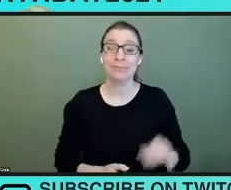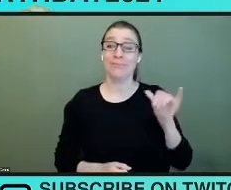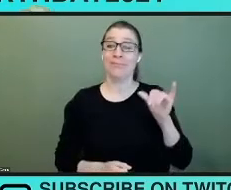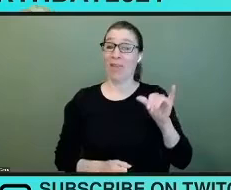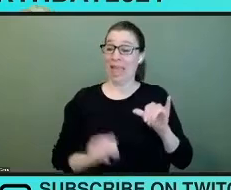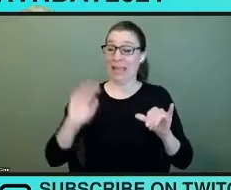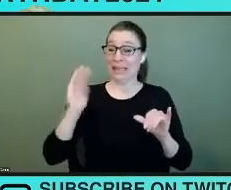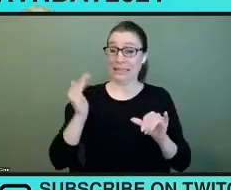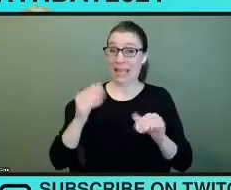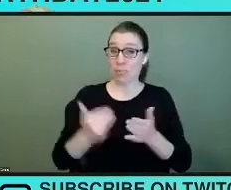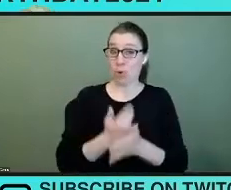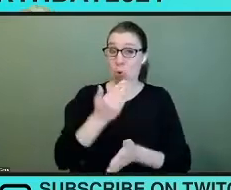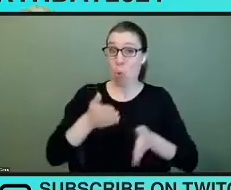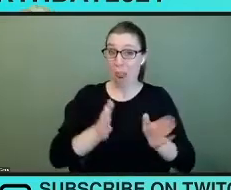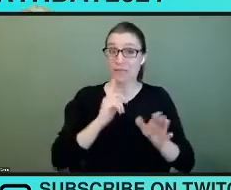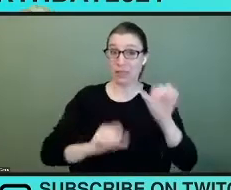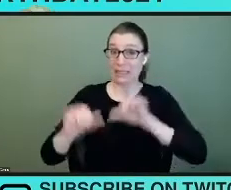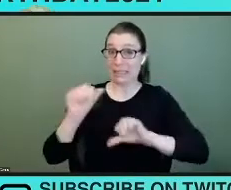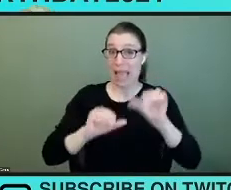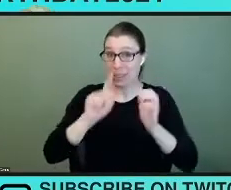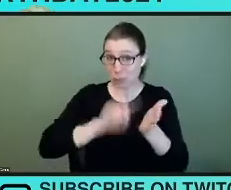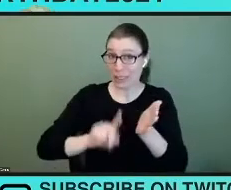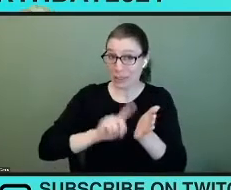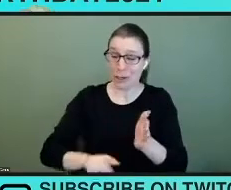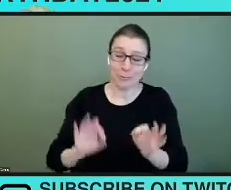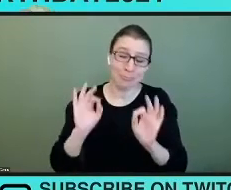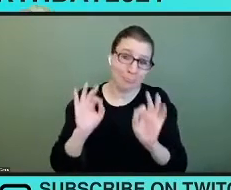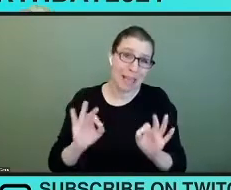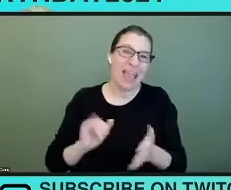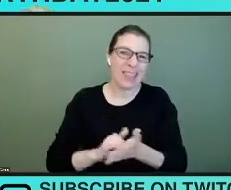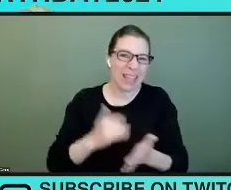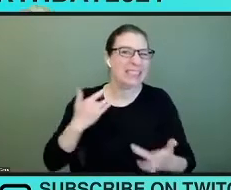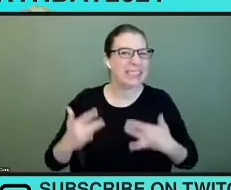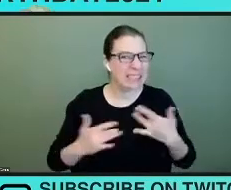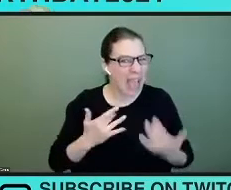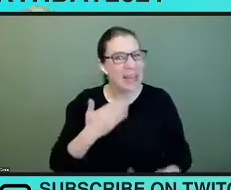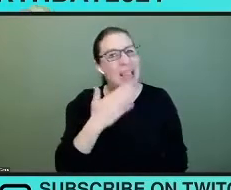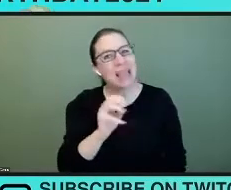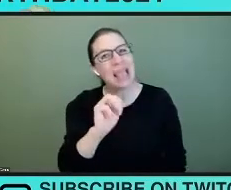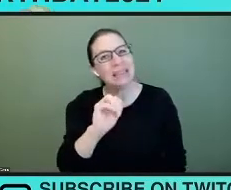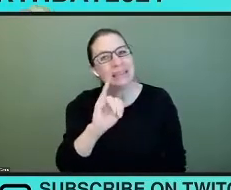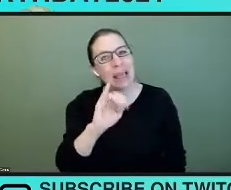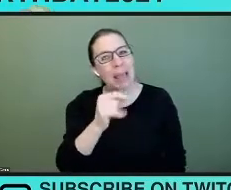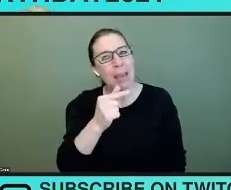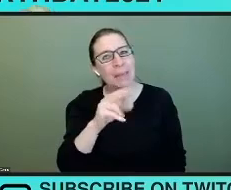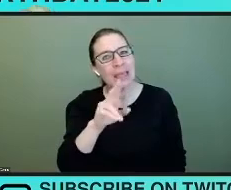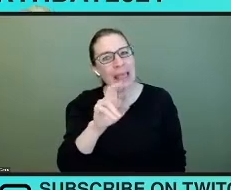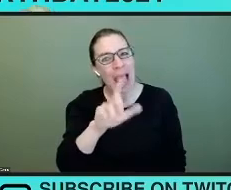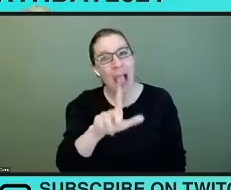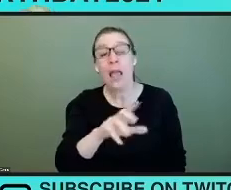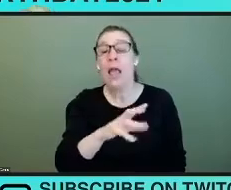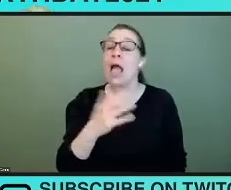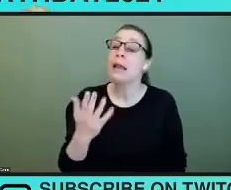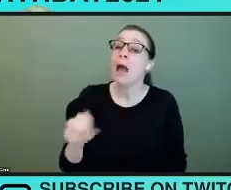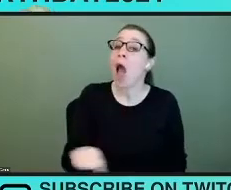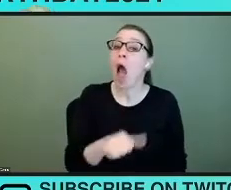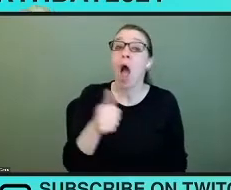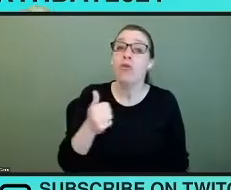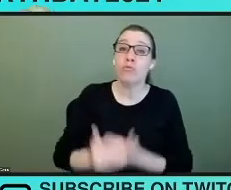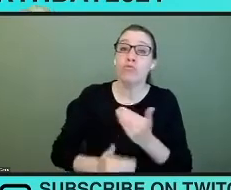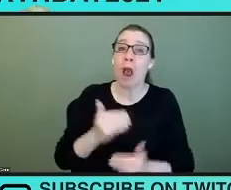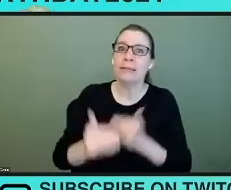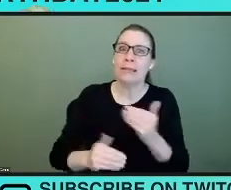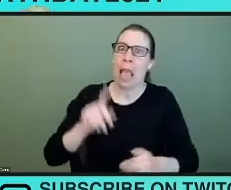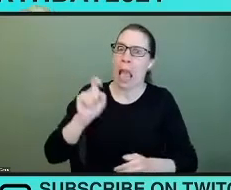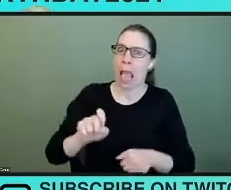say. That's really exciting. Yeah, thanks so much, Miguel. And then for processes that we can't decarbonize, like Miguel had mentioned, right, this is kind of like